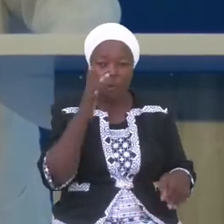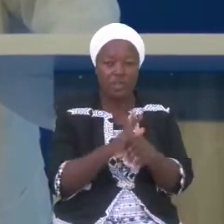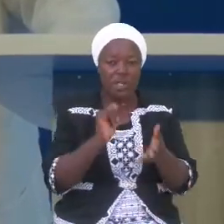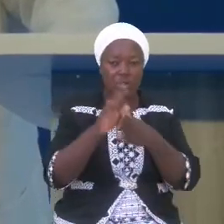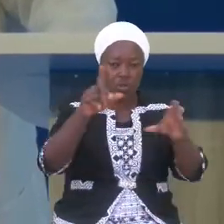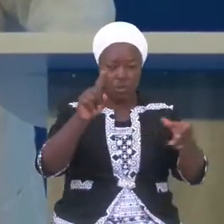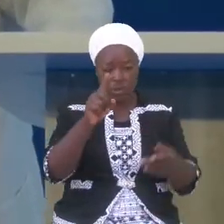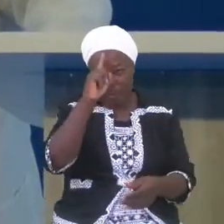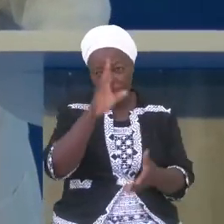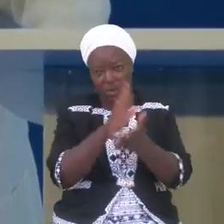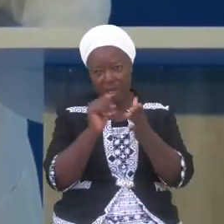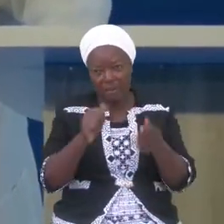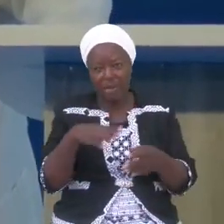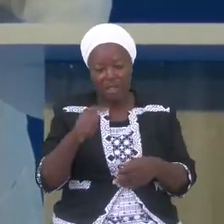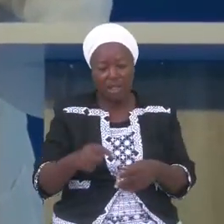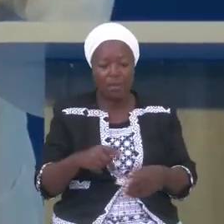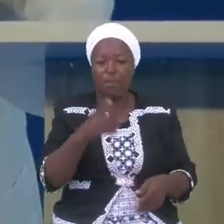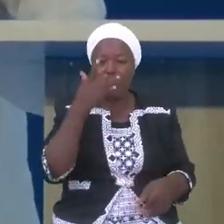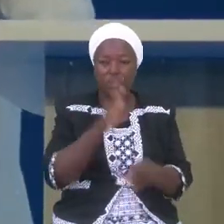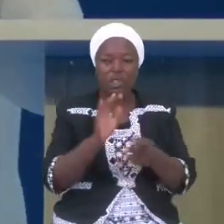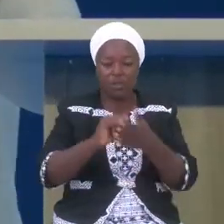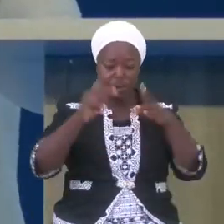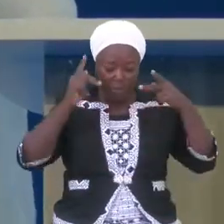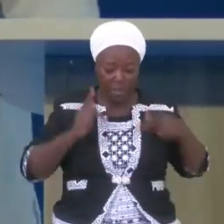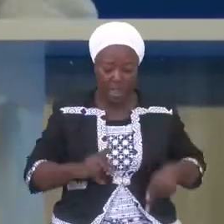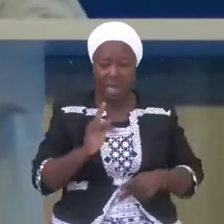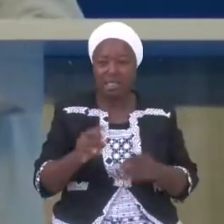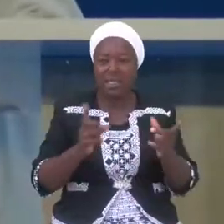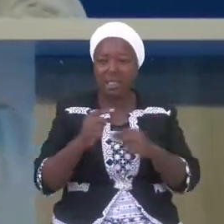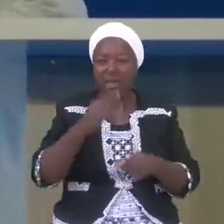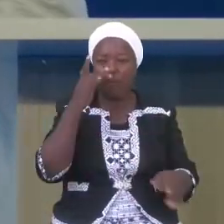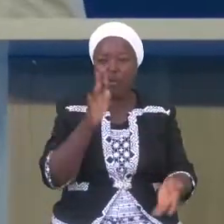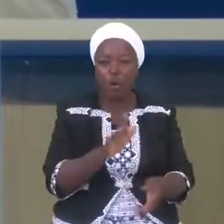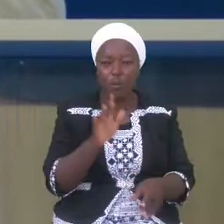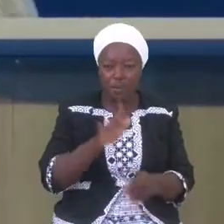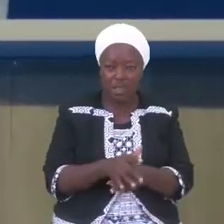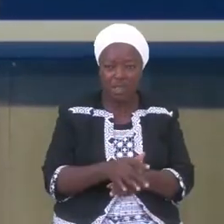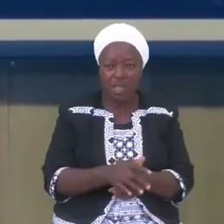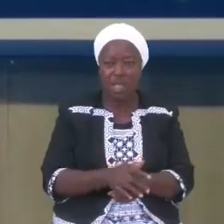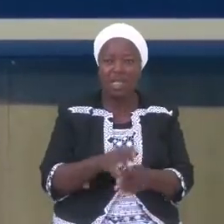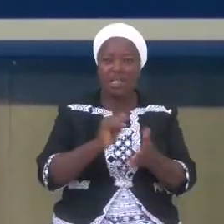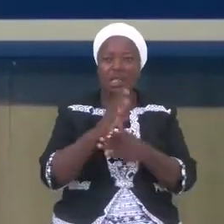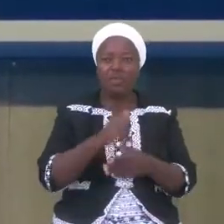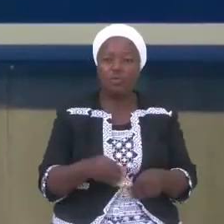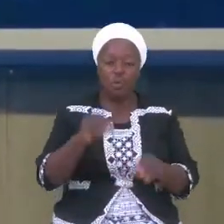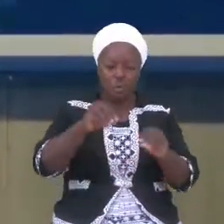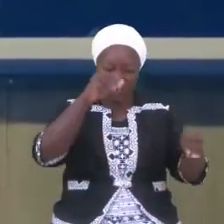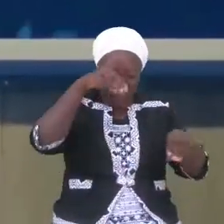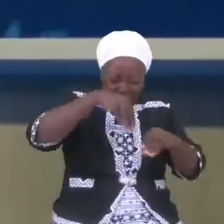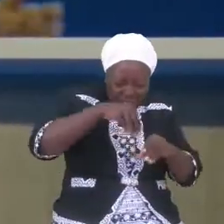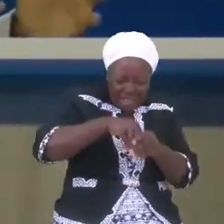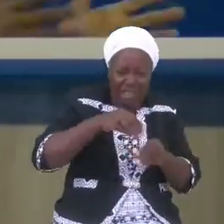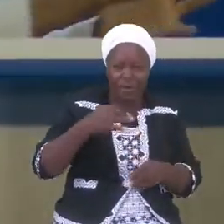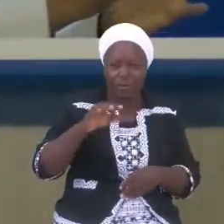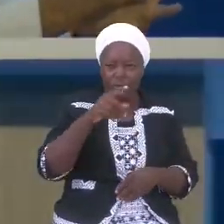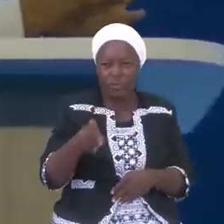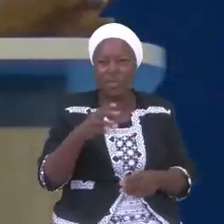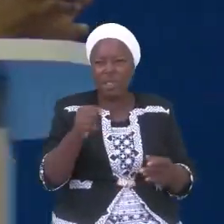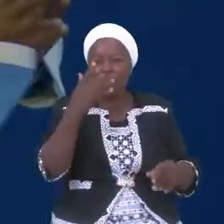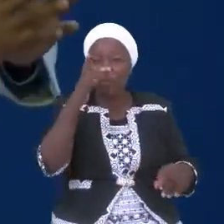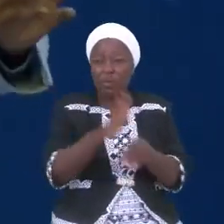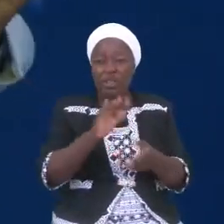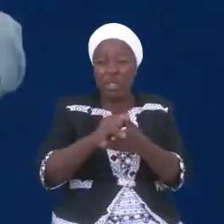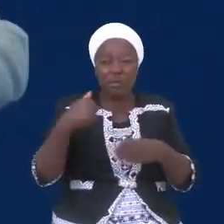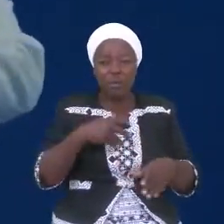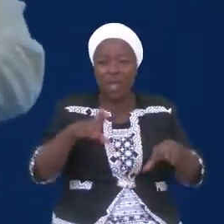the promises will personalize, and the promises will internalize. The promises that we